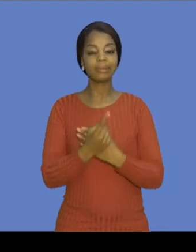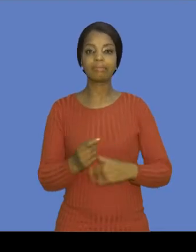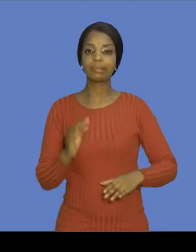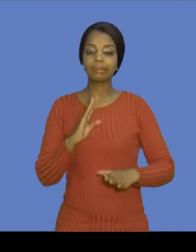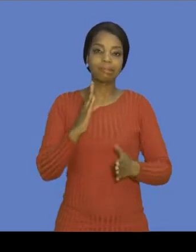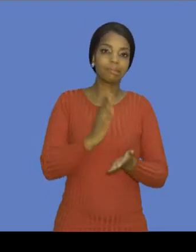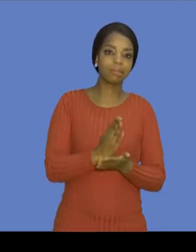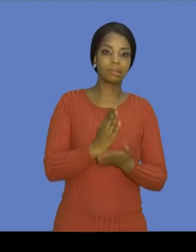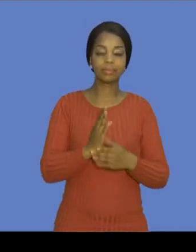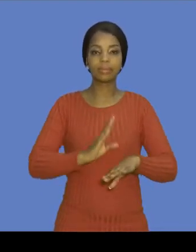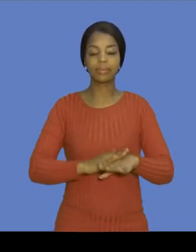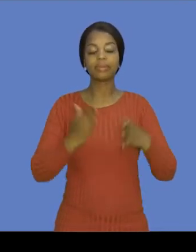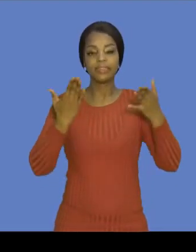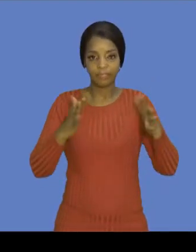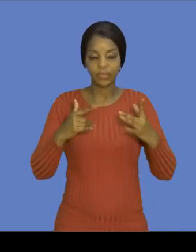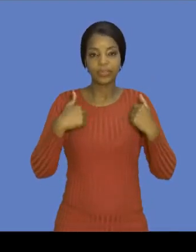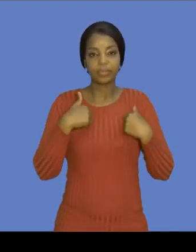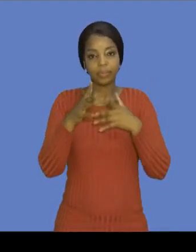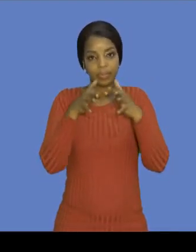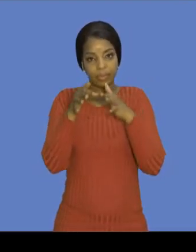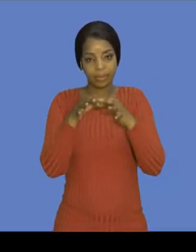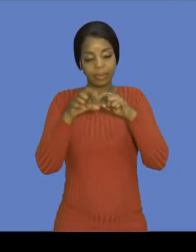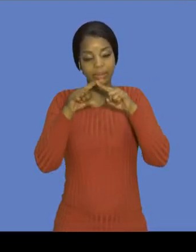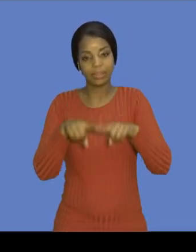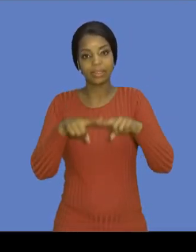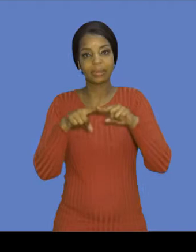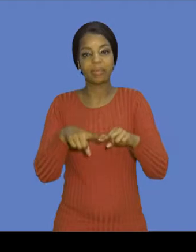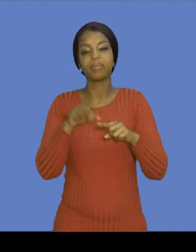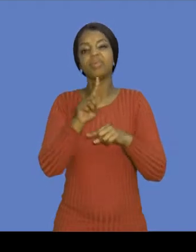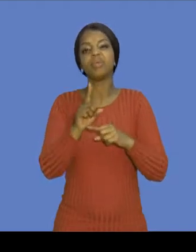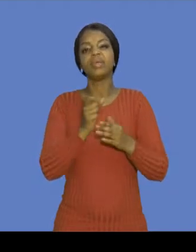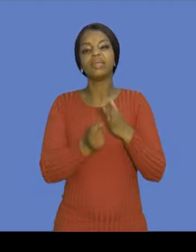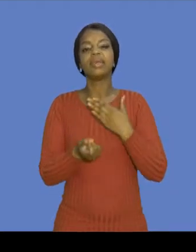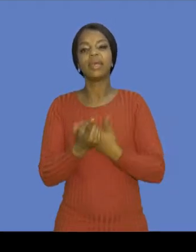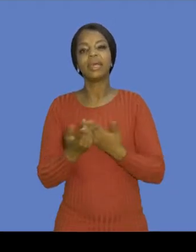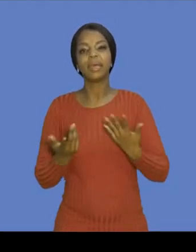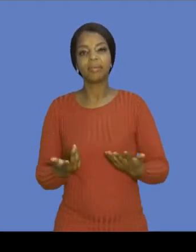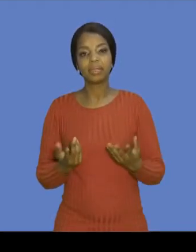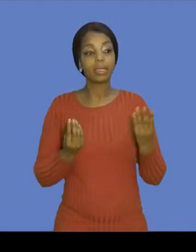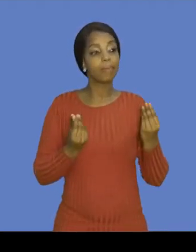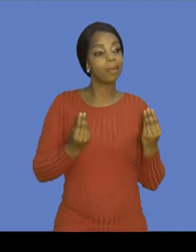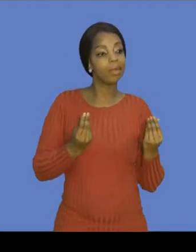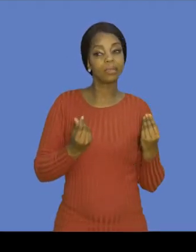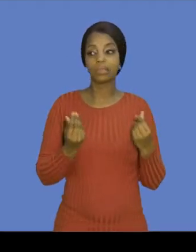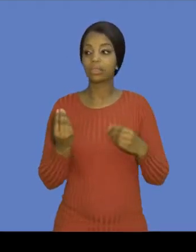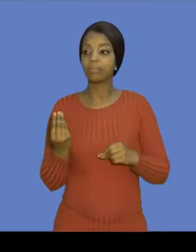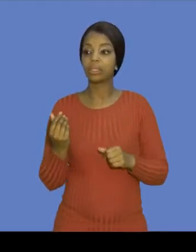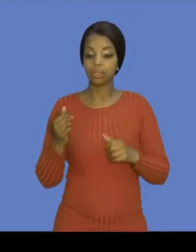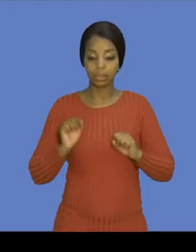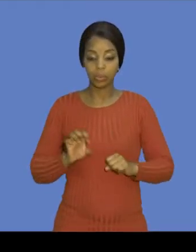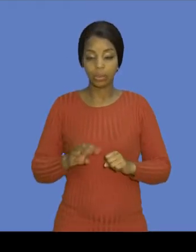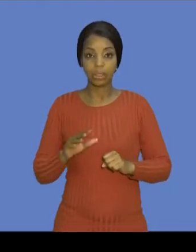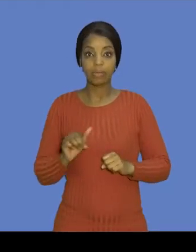also volatile. As we said, it depends on exactly what is happening between maybe two states or between two